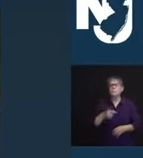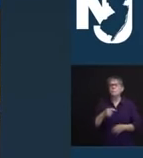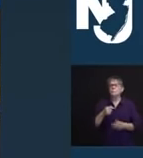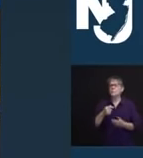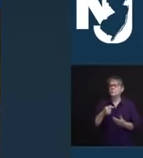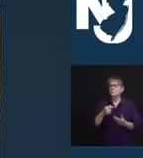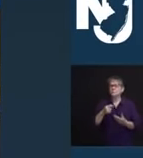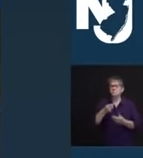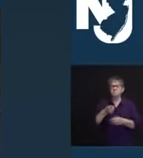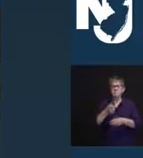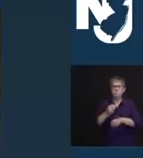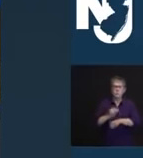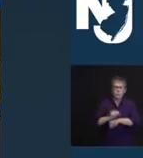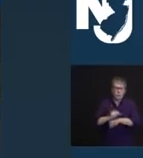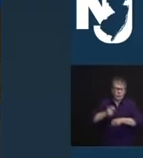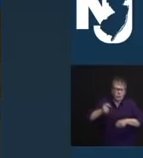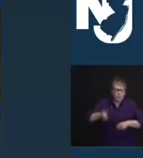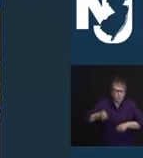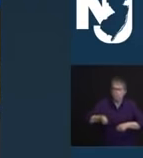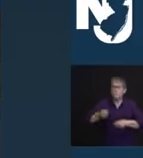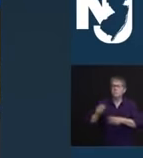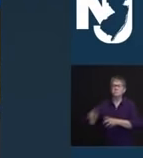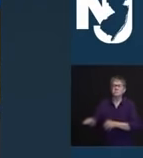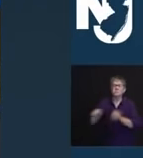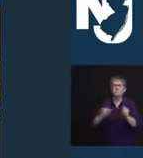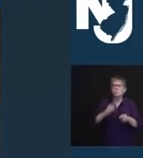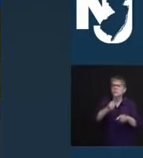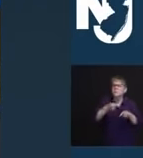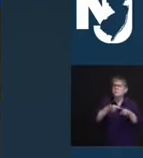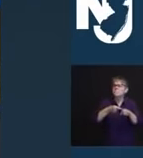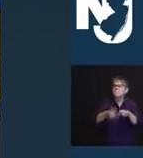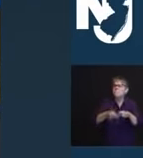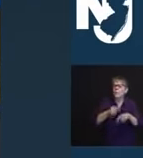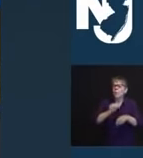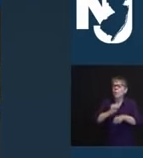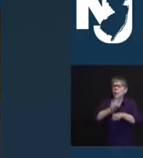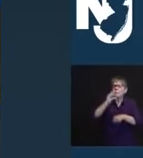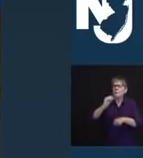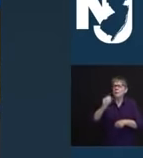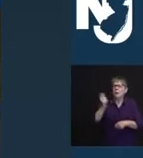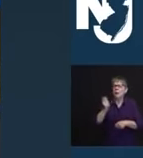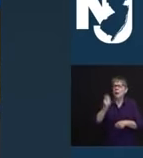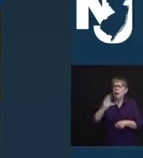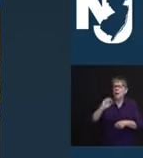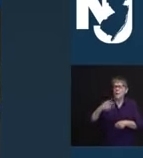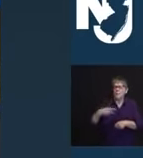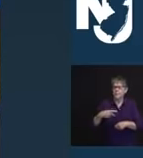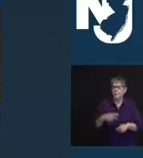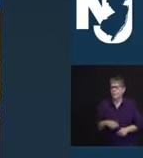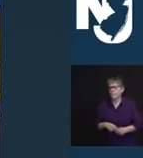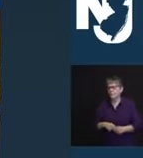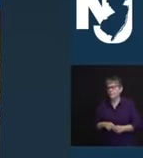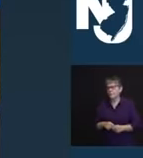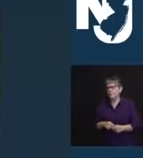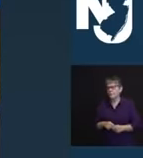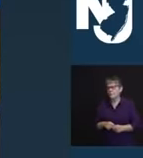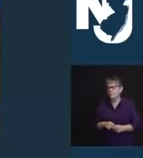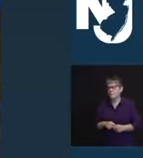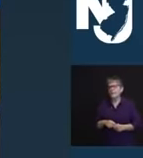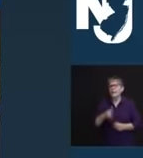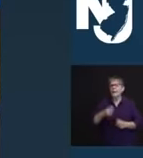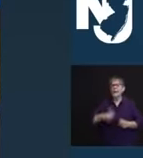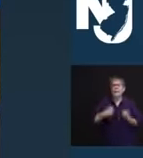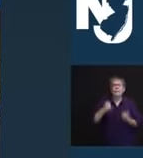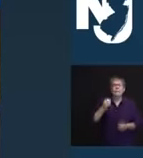resident of West Orange and was 71 years young. Prior to joining the state bench, where he served for over